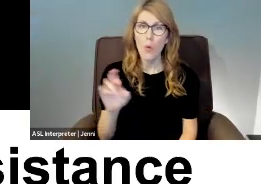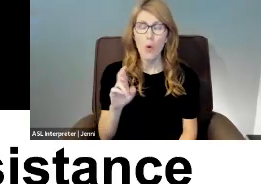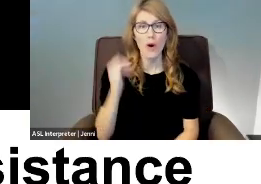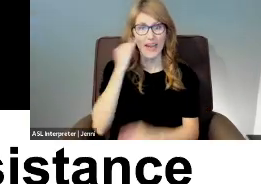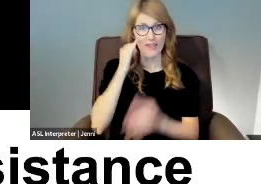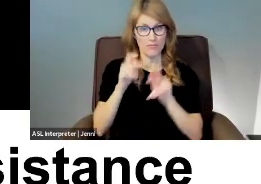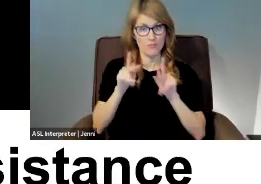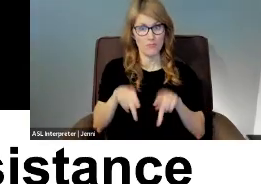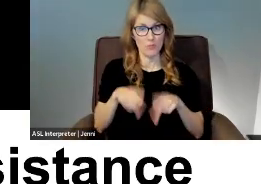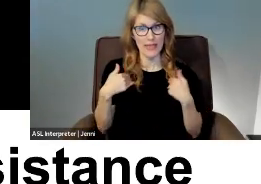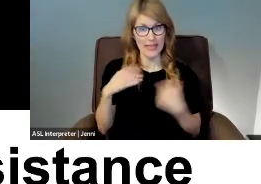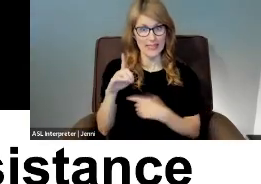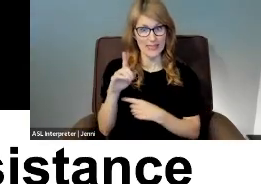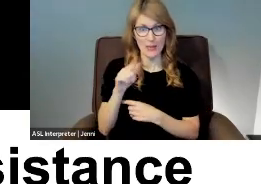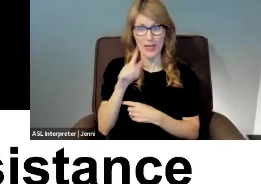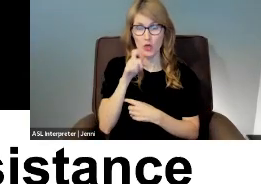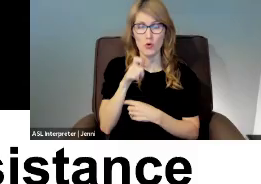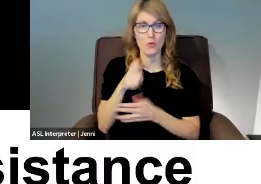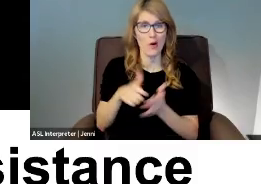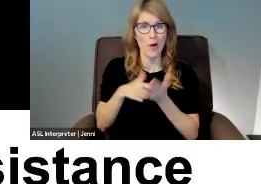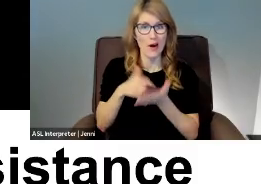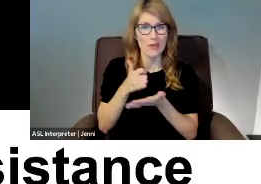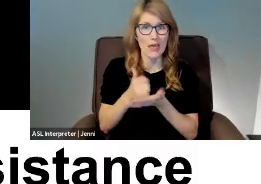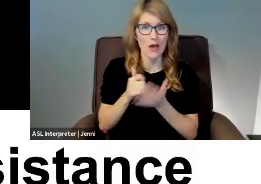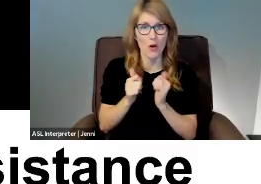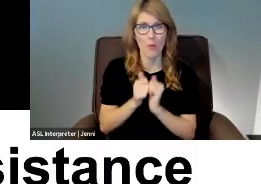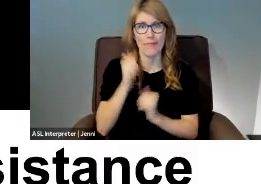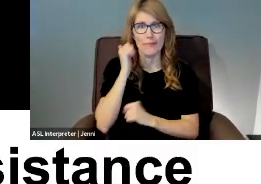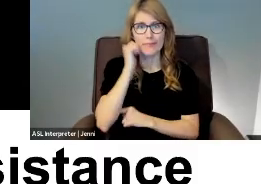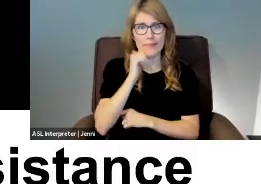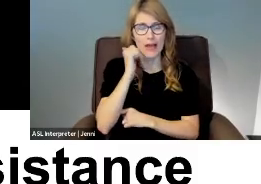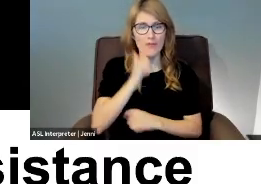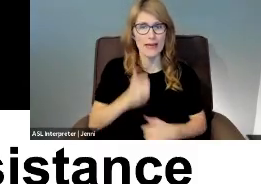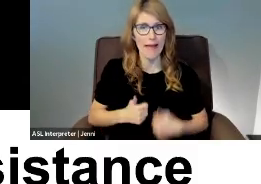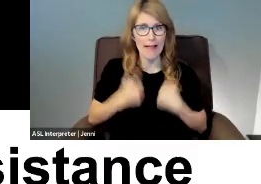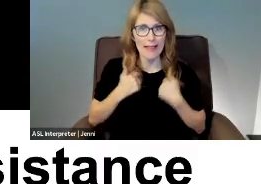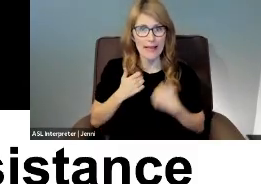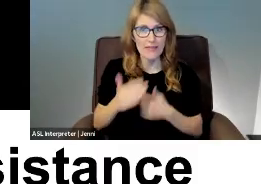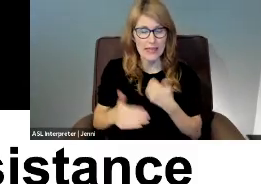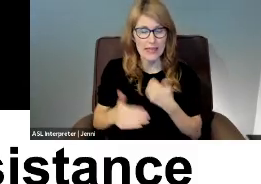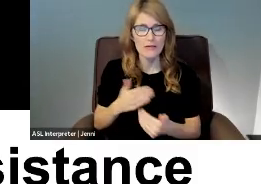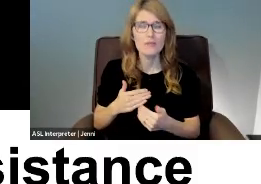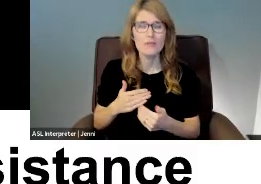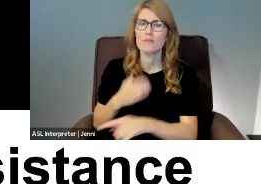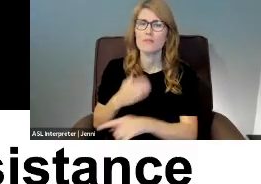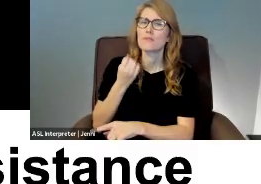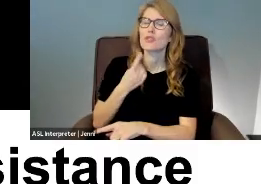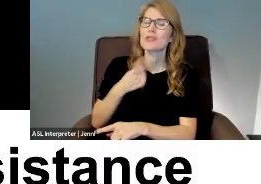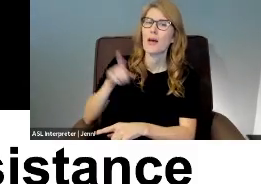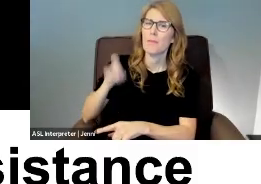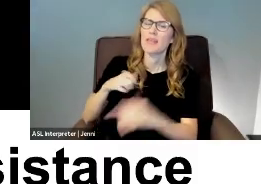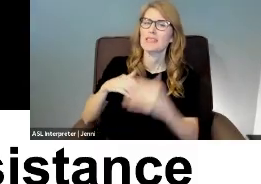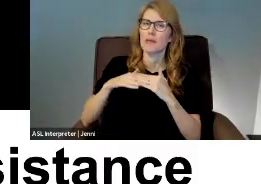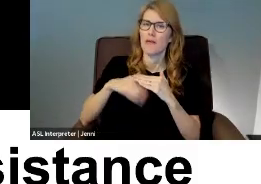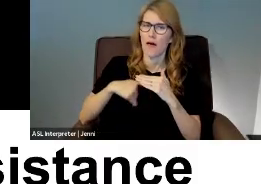that requires assistance with daily living, they have to be under the age of 21.